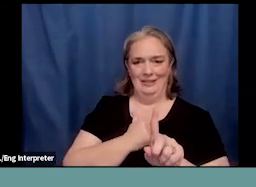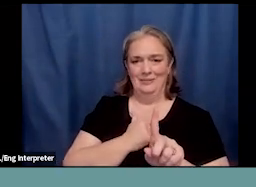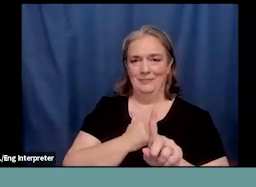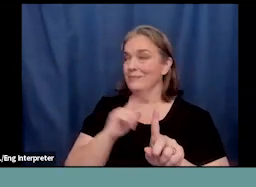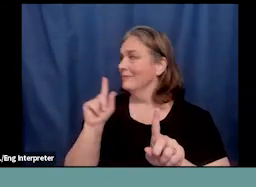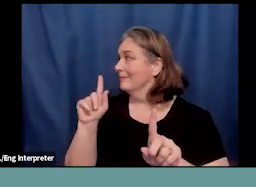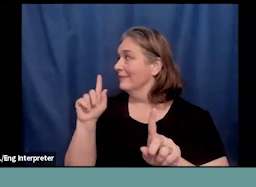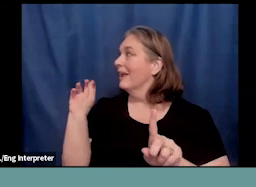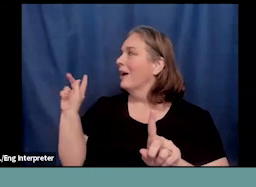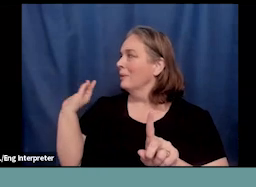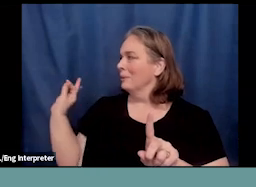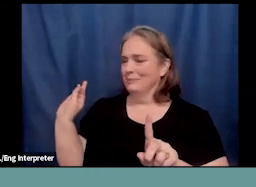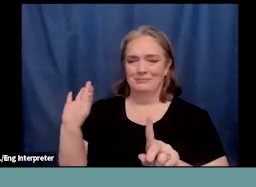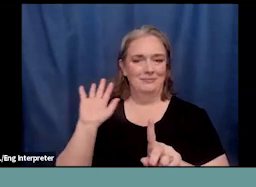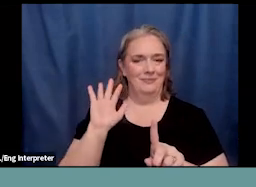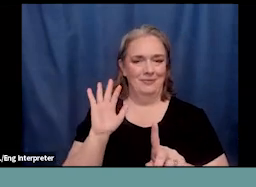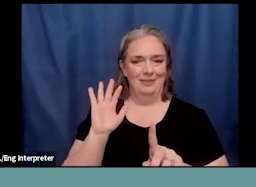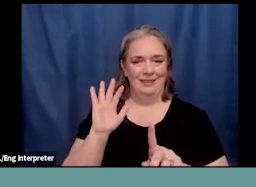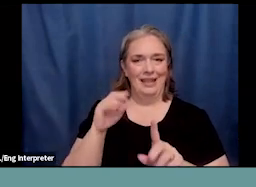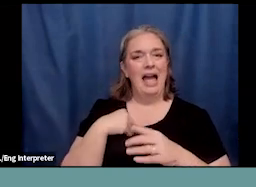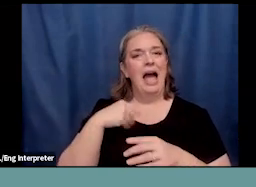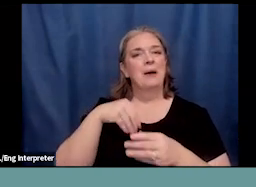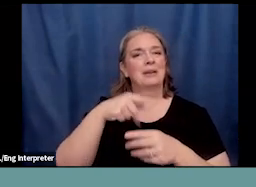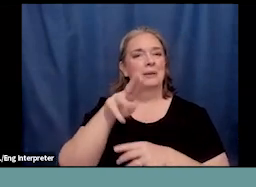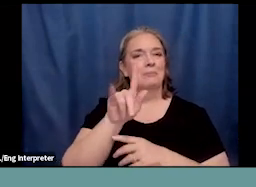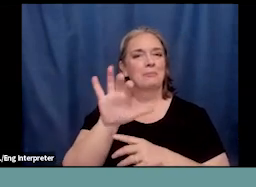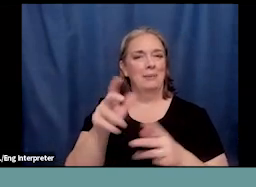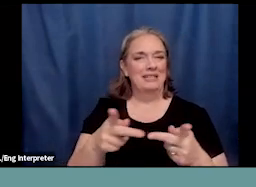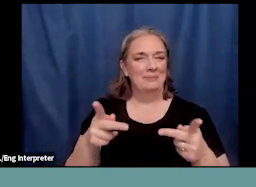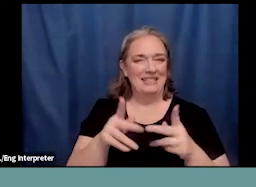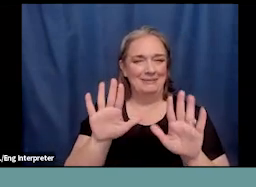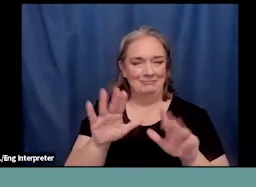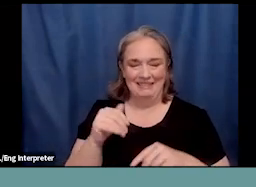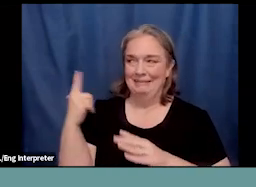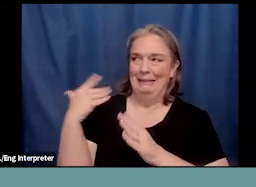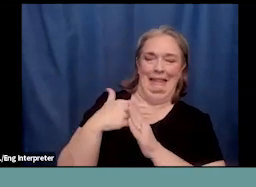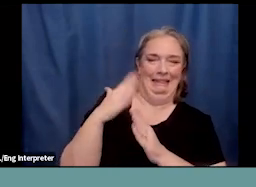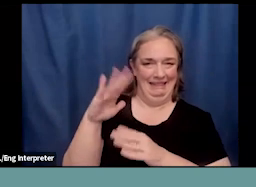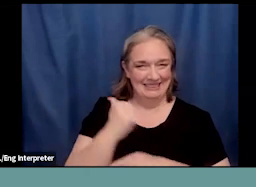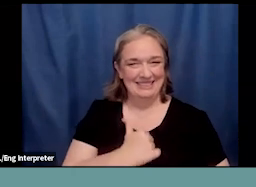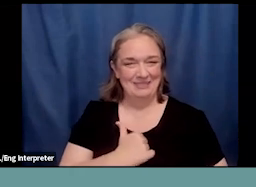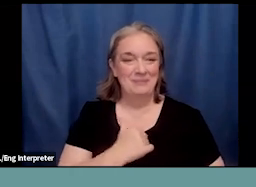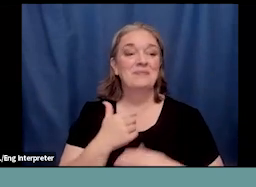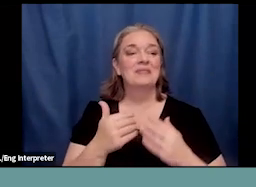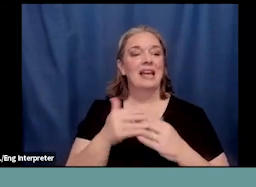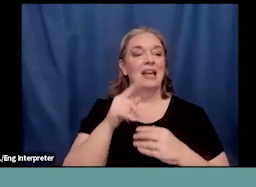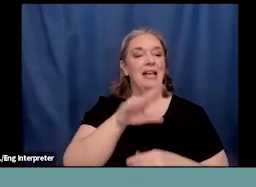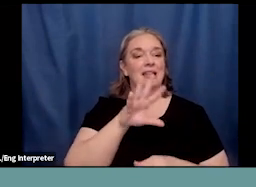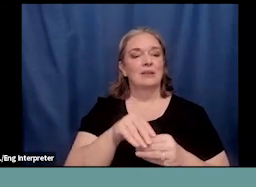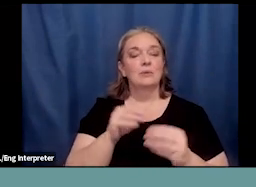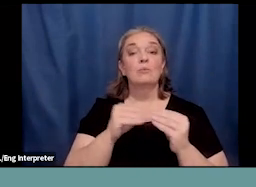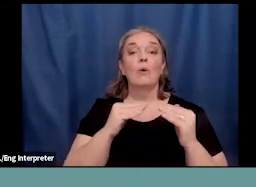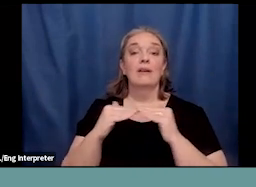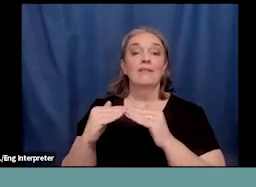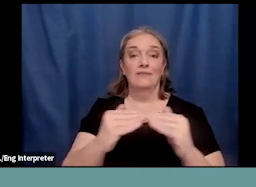Okay, cool. Sorry. In a public space here. Okay, so this process ensures a fair and equitable review process and